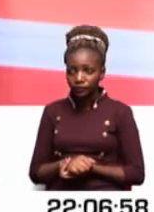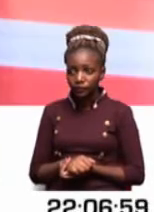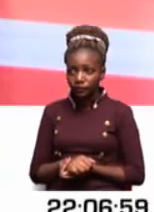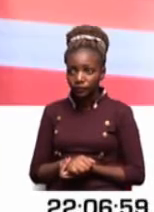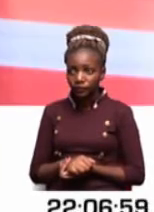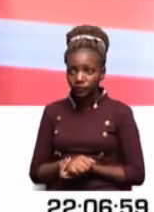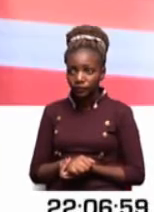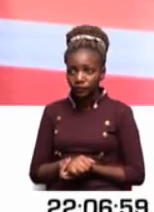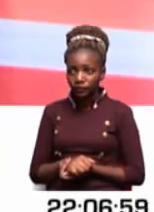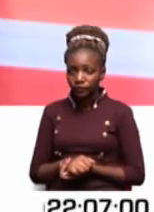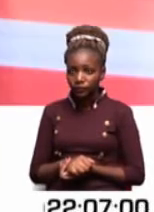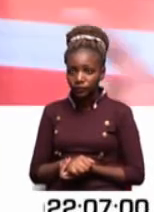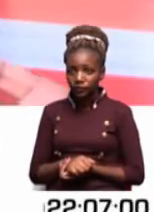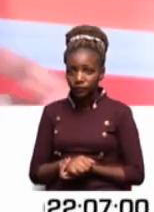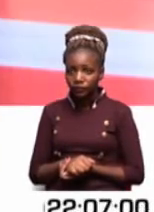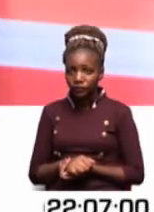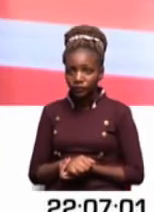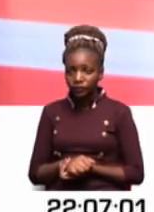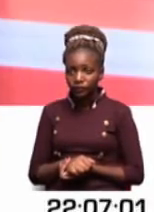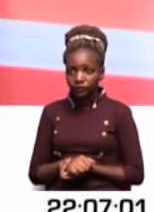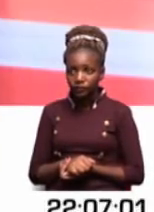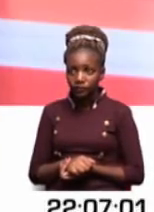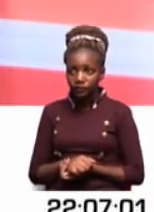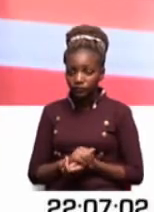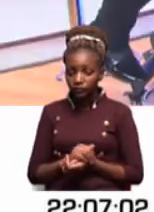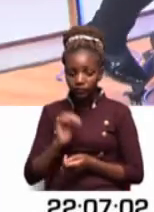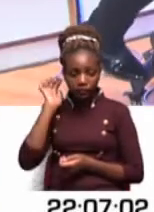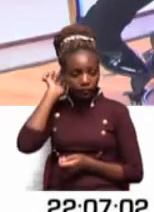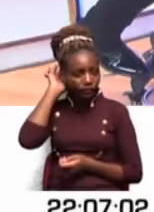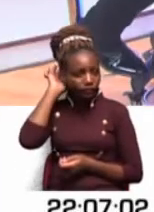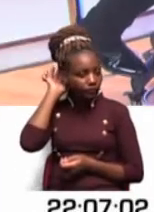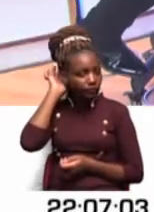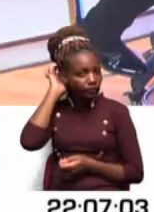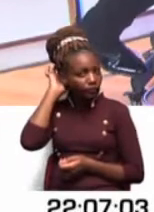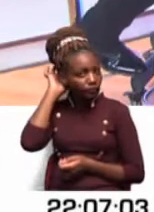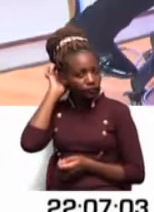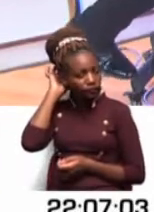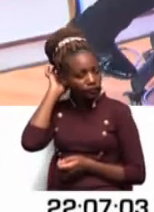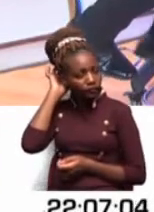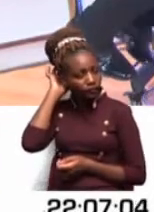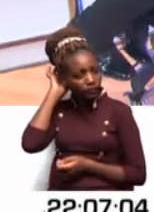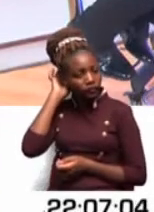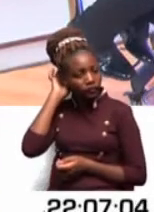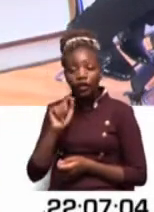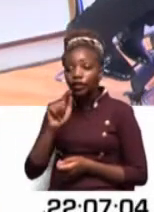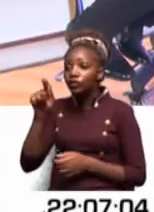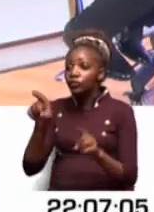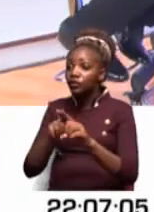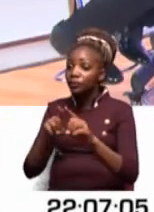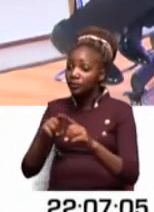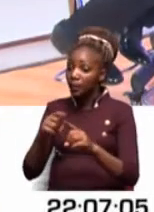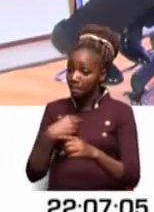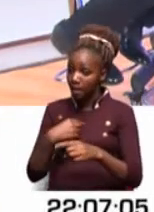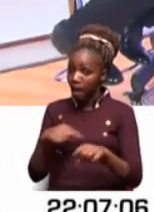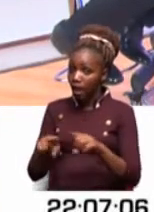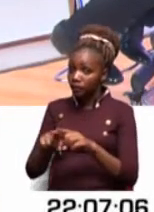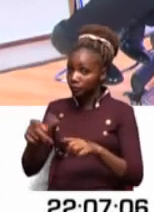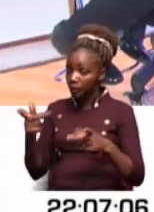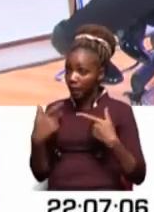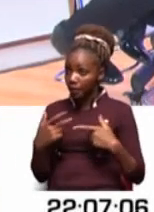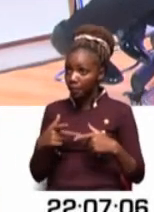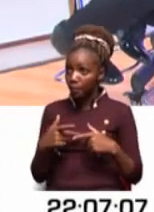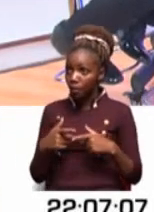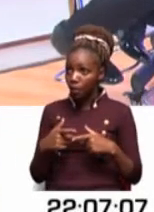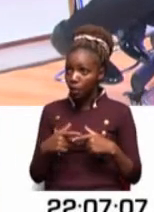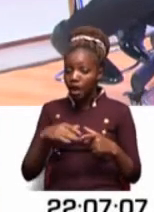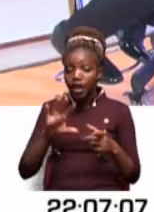that narrative, you and I'm not selling, Mashimo. Let me say, you and I, uh-huh. and those seated here, and it is actually in your culture that they